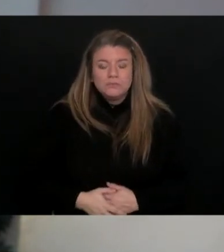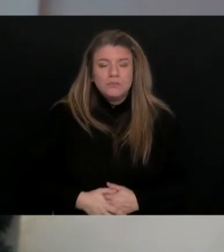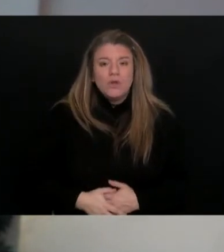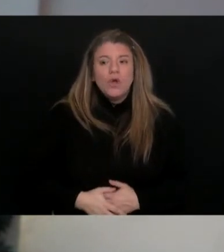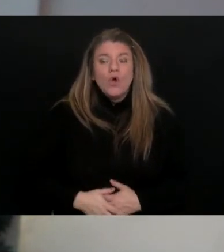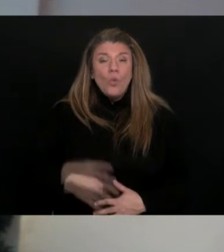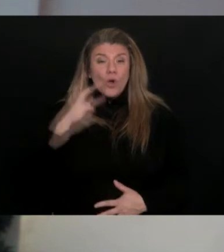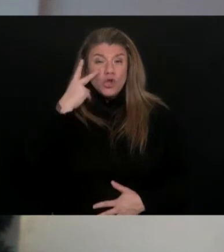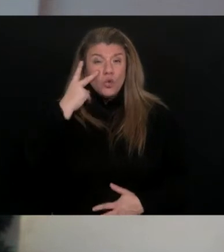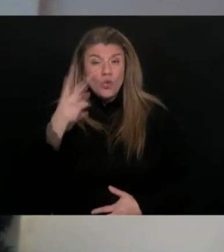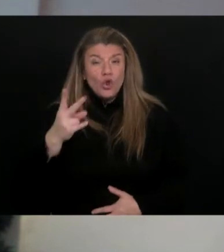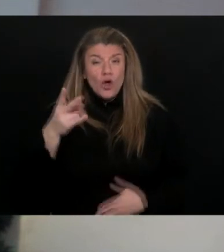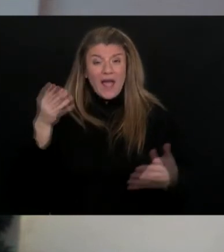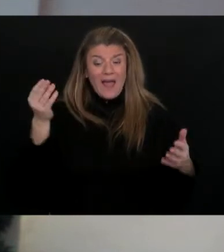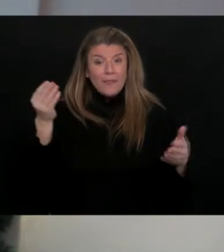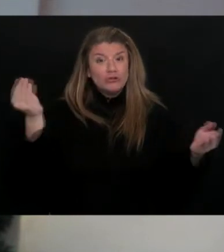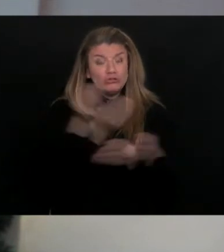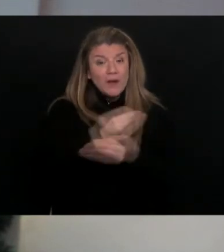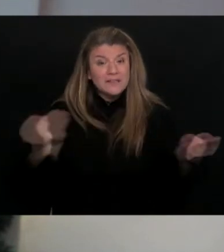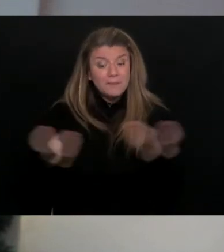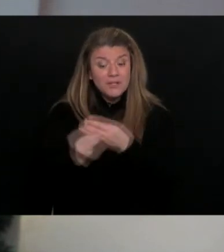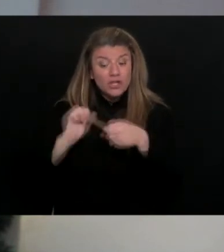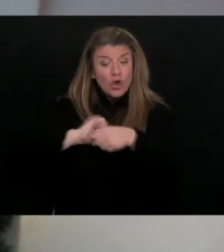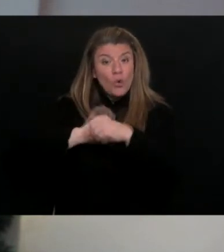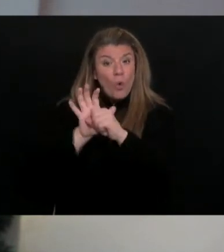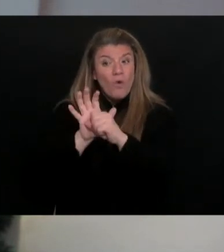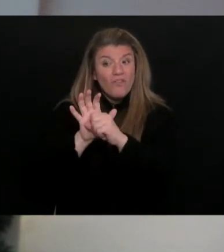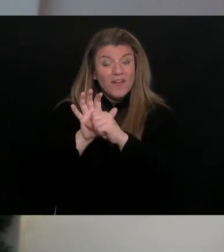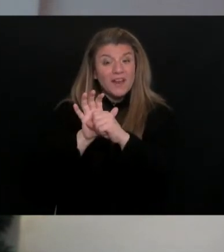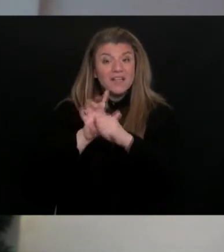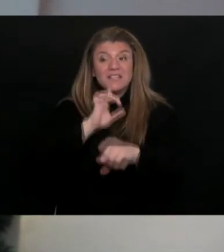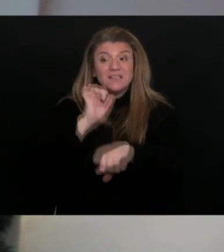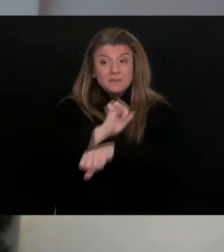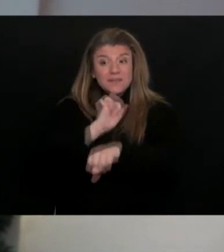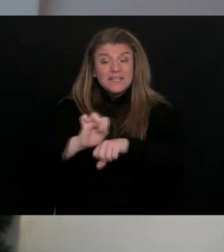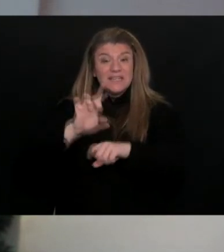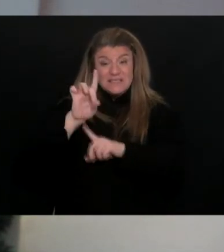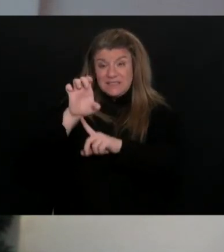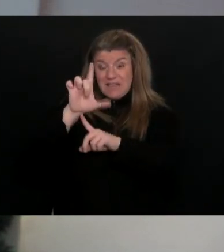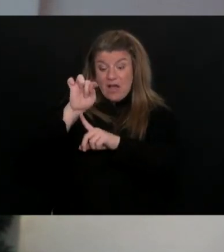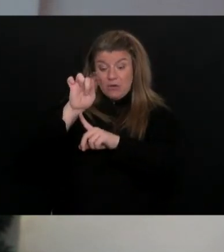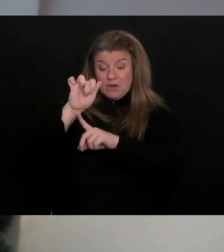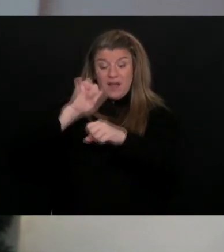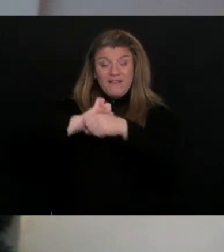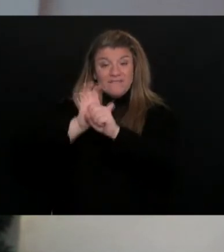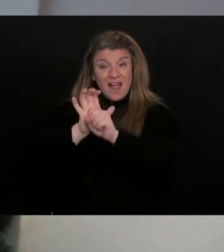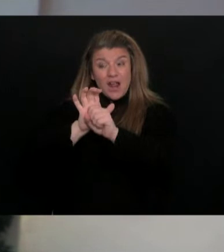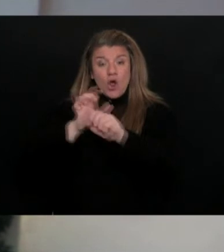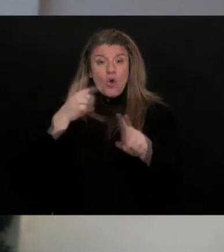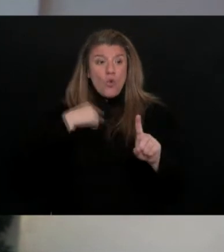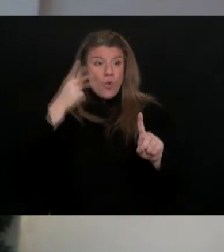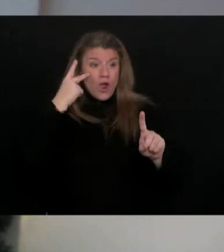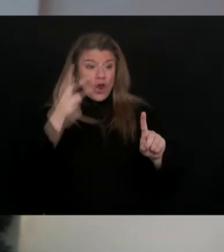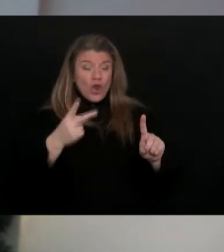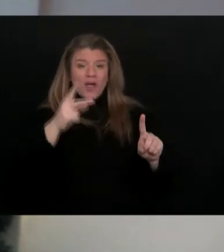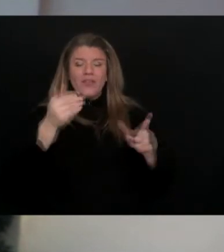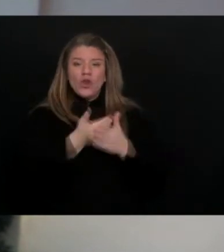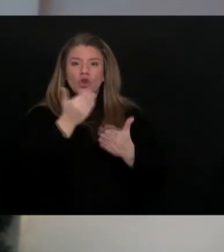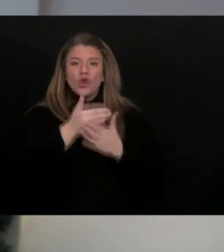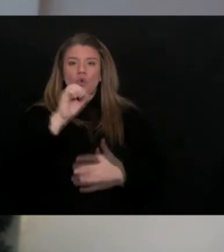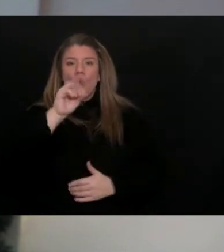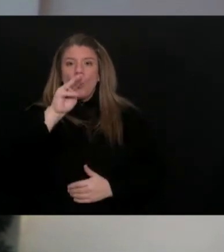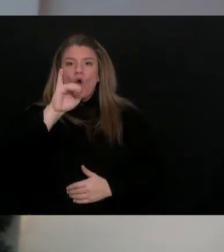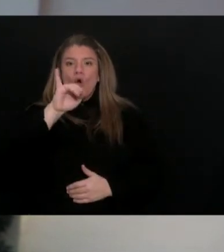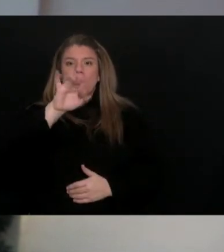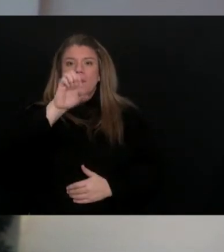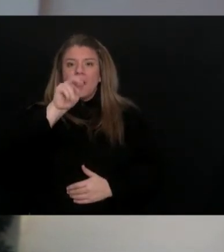the transmission of COVID-19, particularly the Delta variant, and now looking forward to the Omicron variant, we